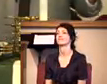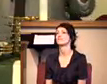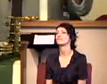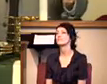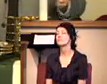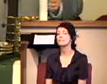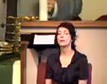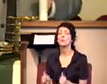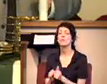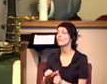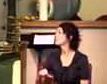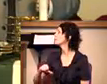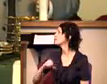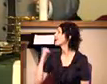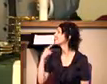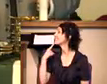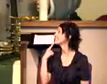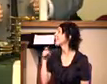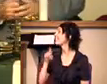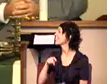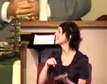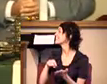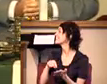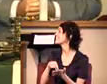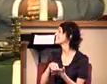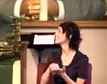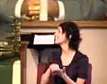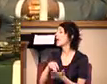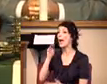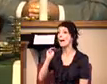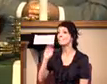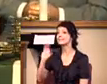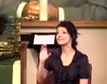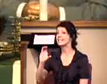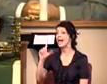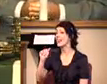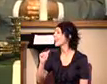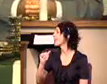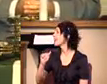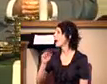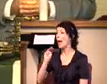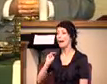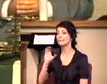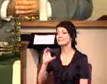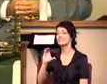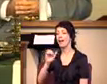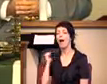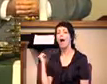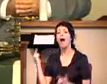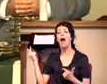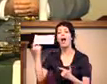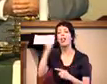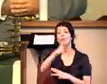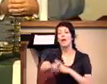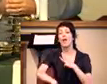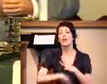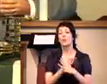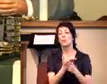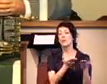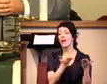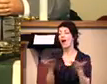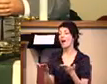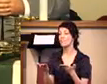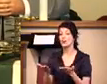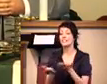It's with great pride I get to say this. At MCC Los Angeles and MCCs around the world, we offer